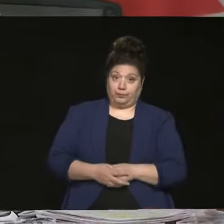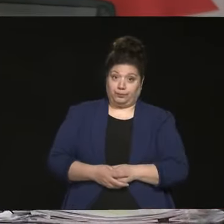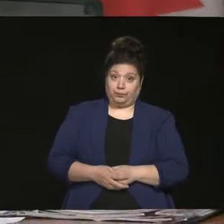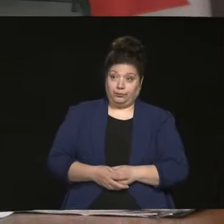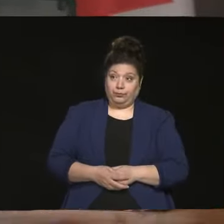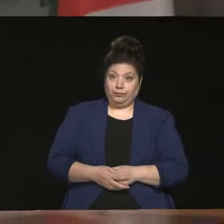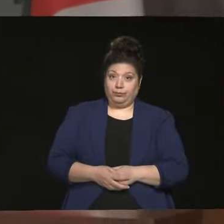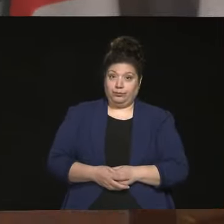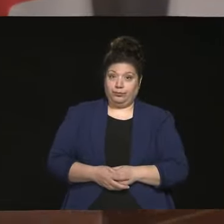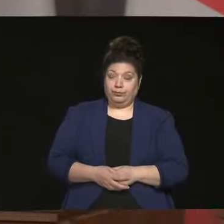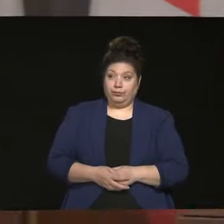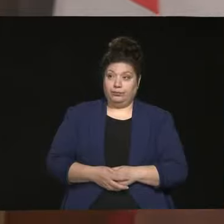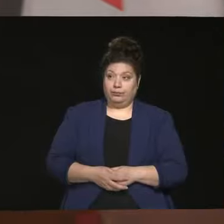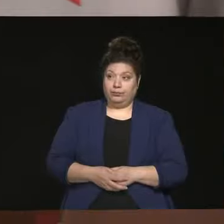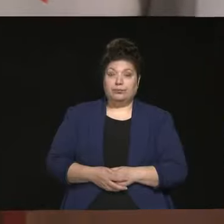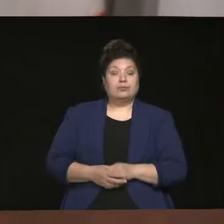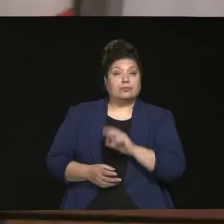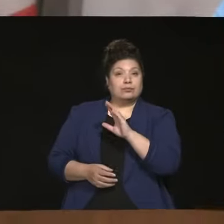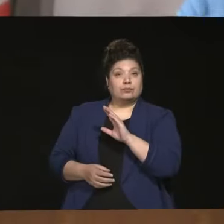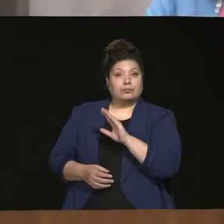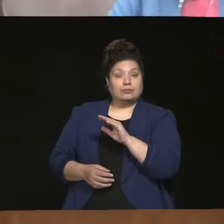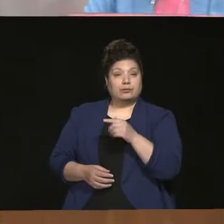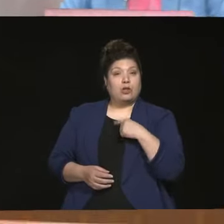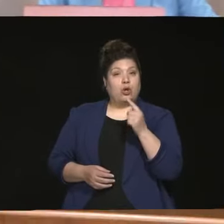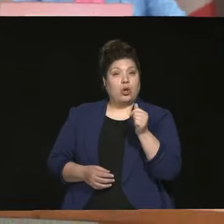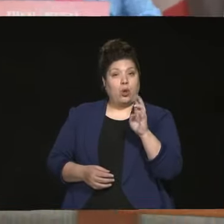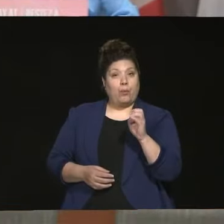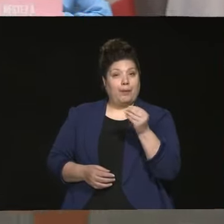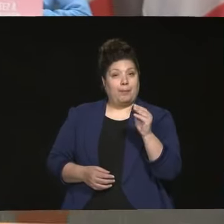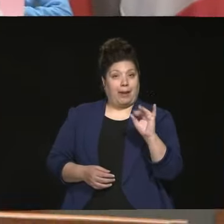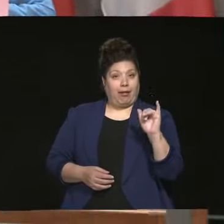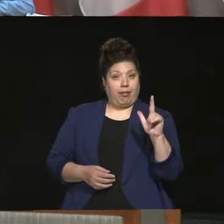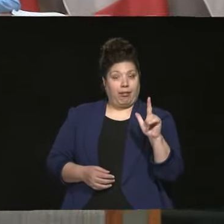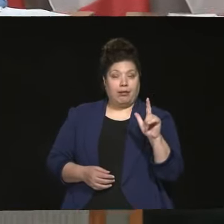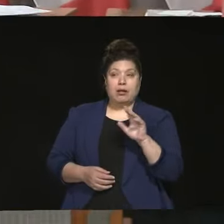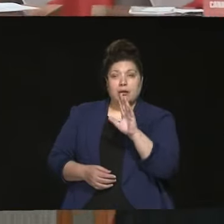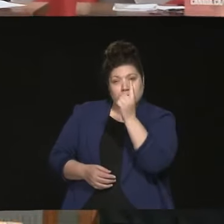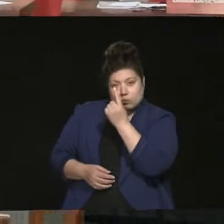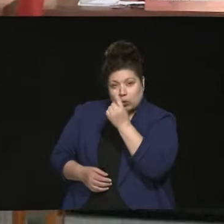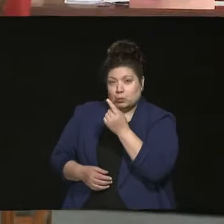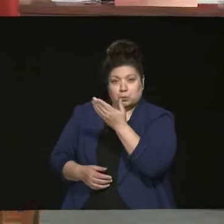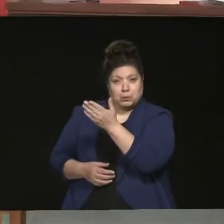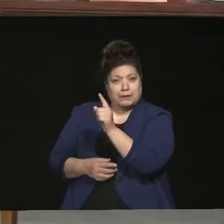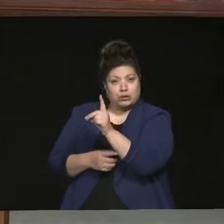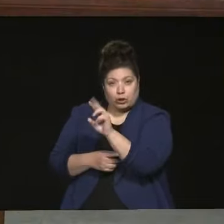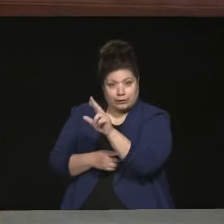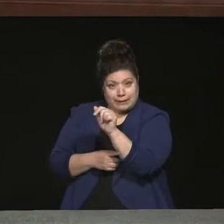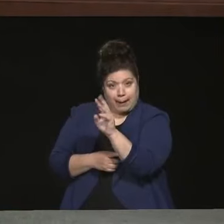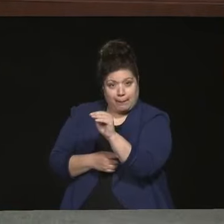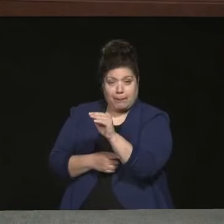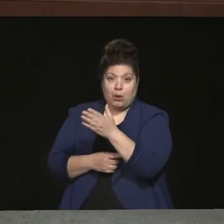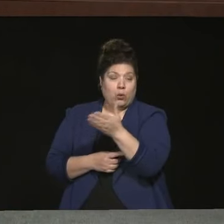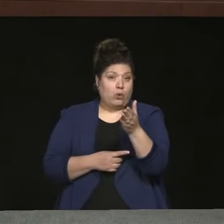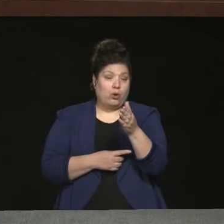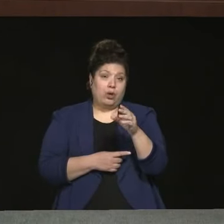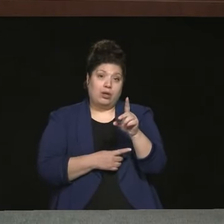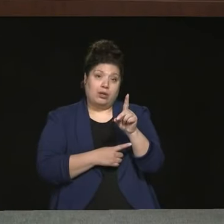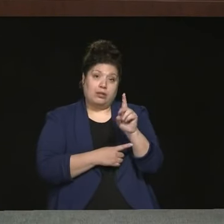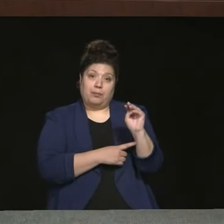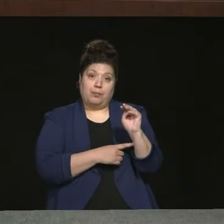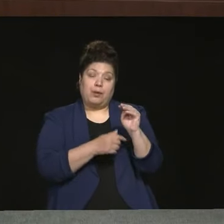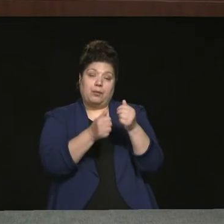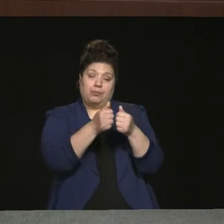Hi there, Marika Walsh with the Globe and Mail. I'm wondering, either for Dr. Tam or for Deputy Prime Minister Freeland, if you can explain why